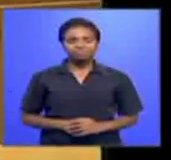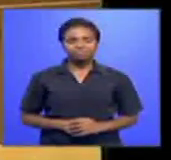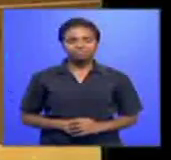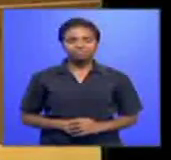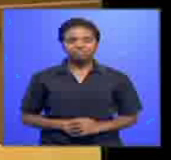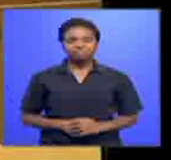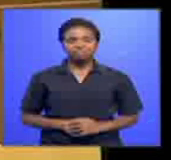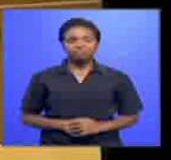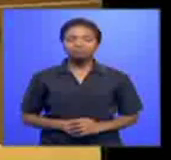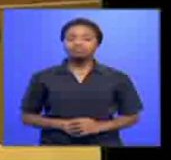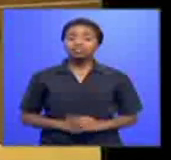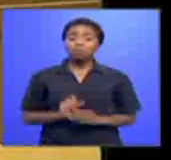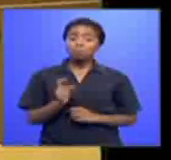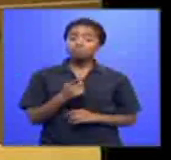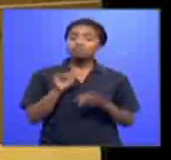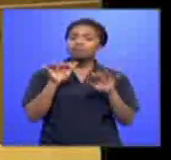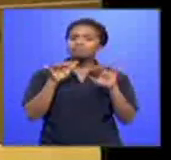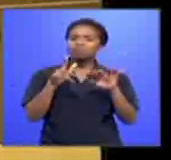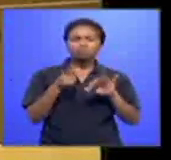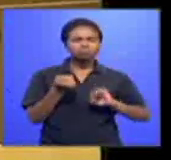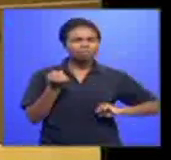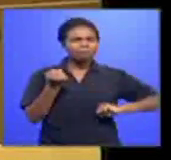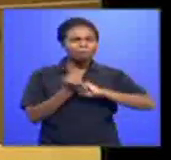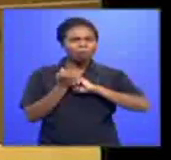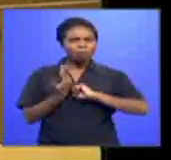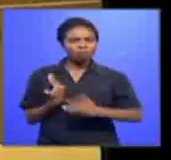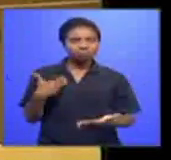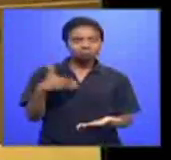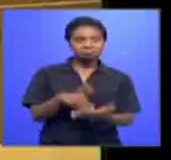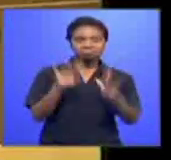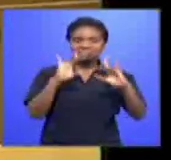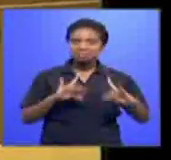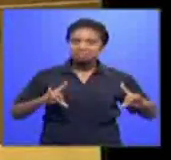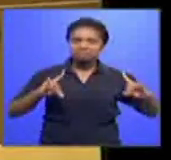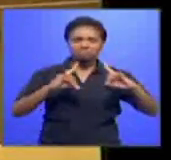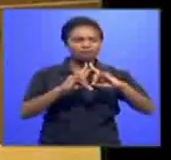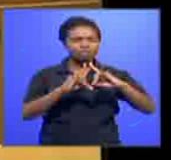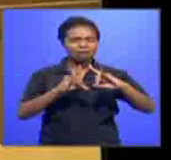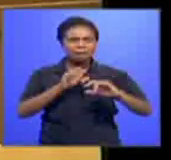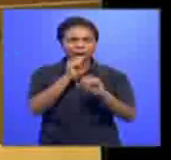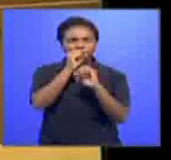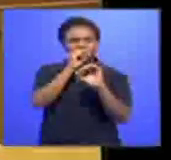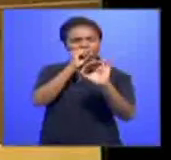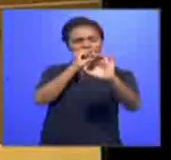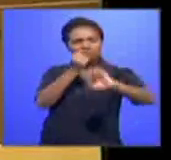We thank all our people for being excellent hosts and fans.